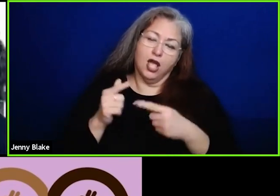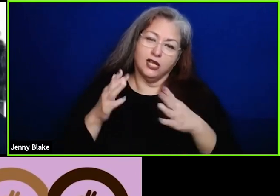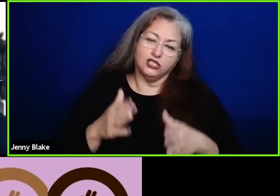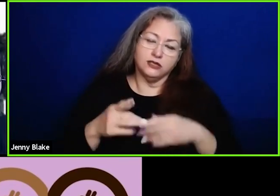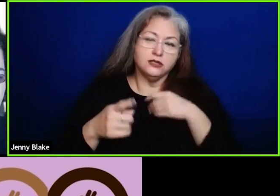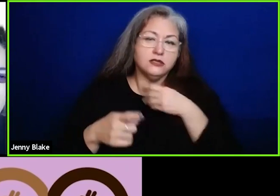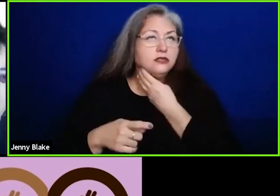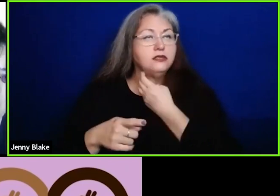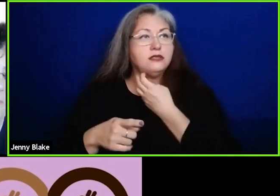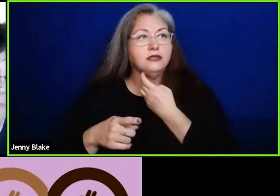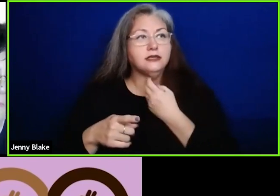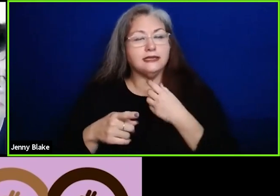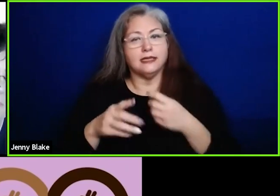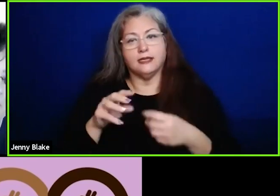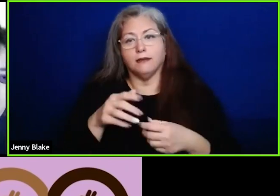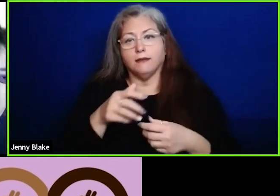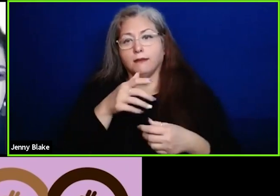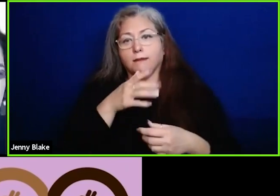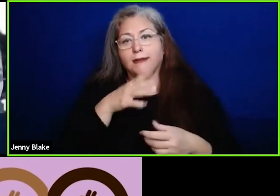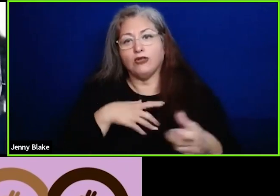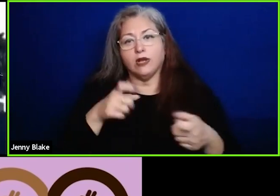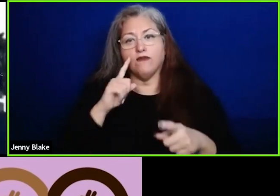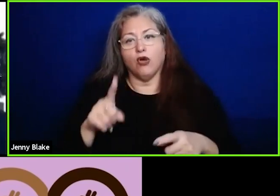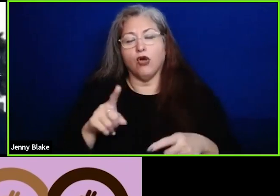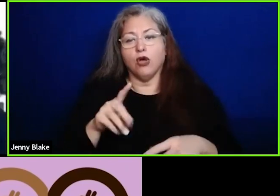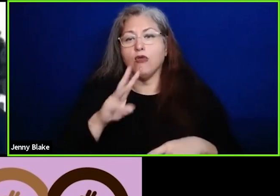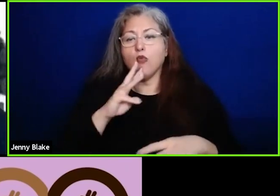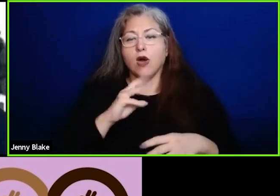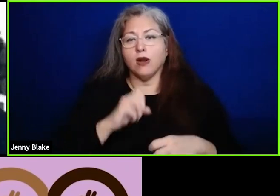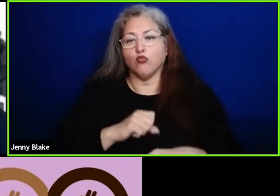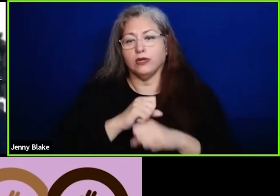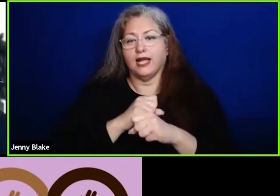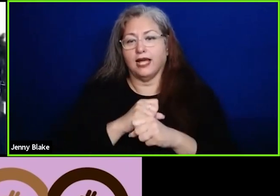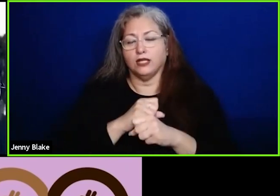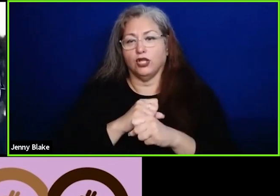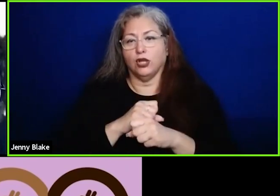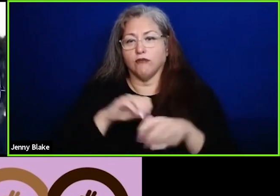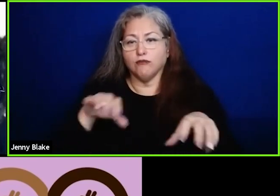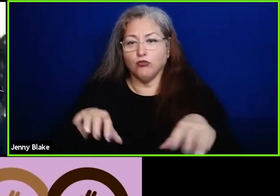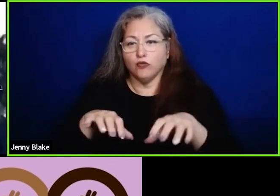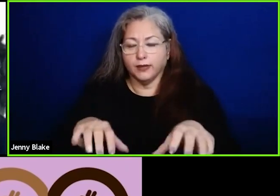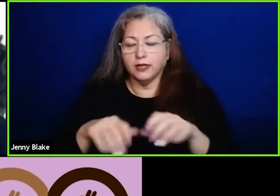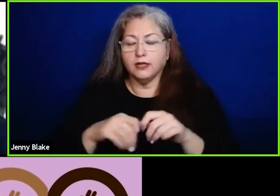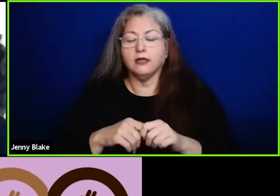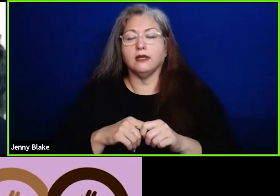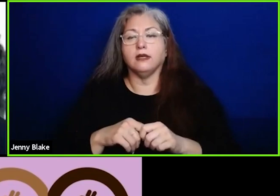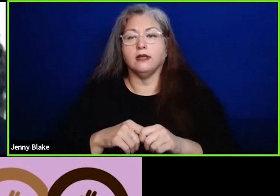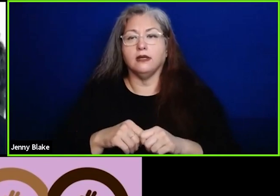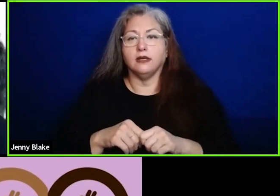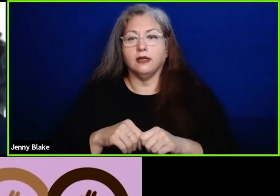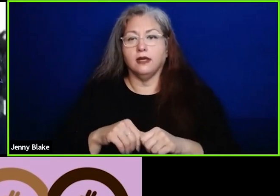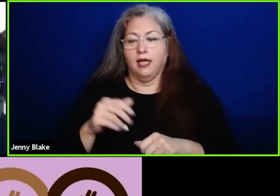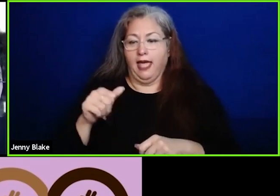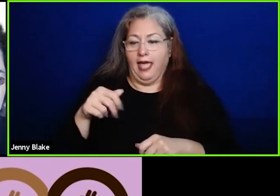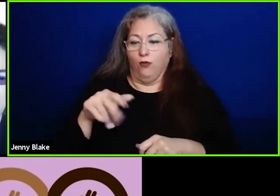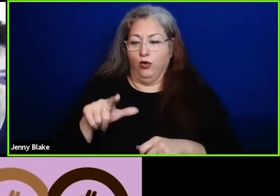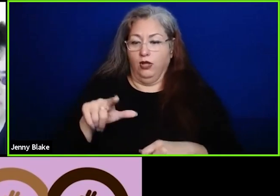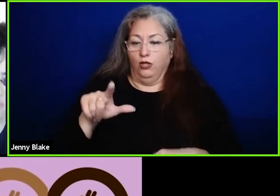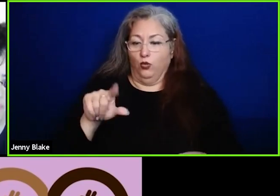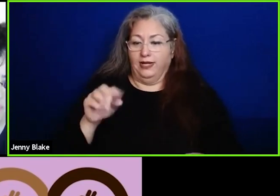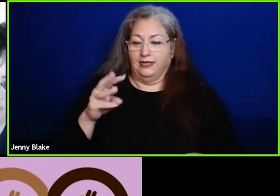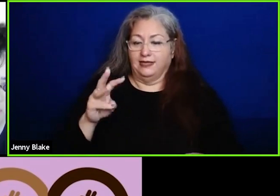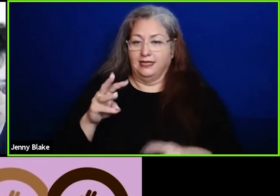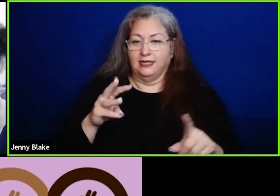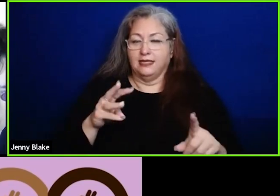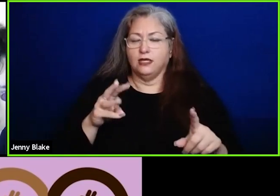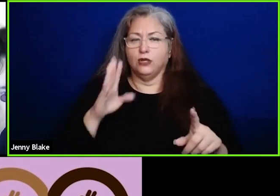is a matriarch of the Water Protector movement. In April of 2016,